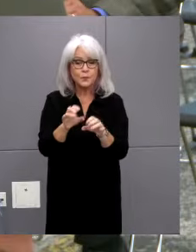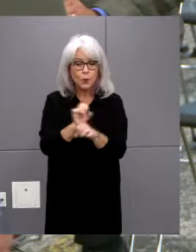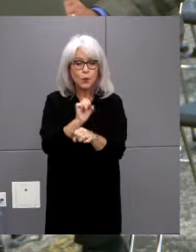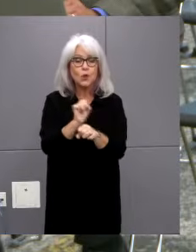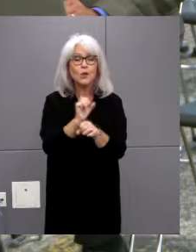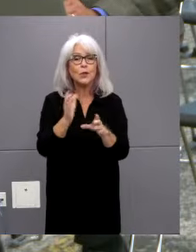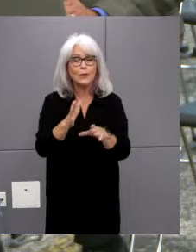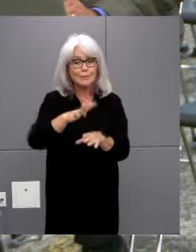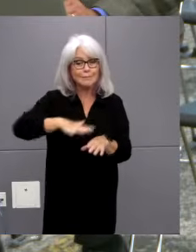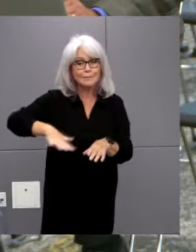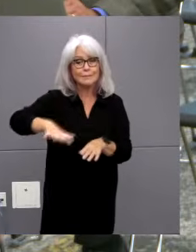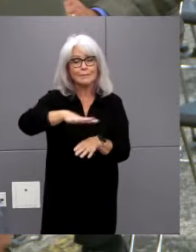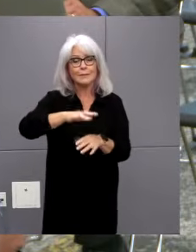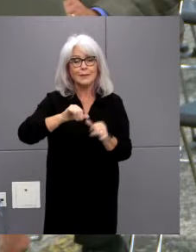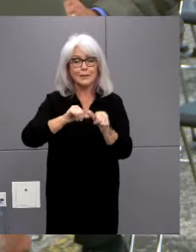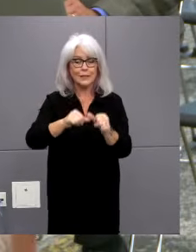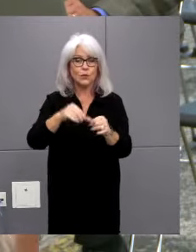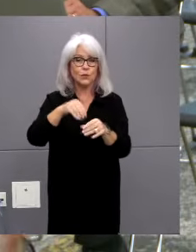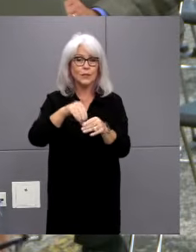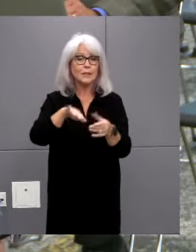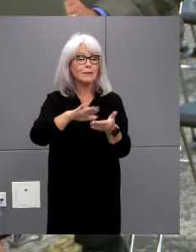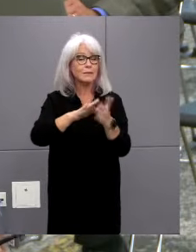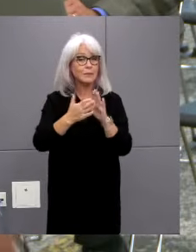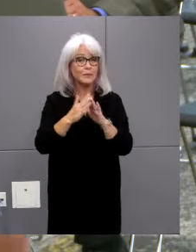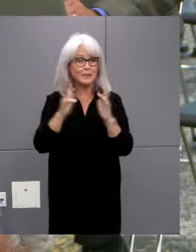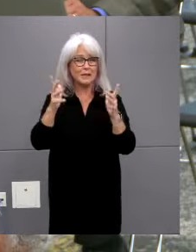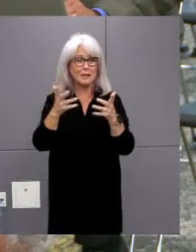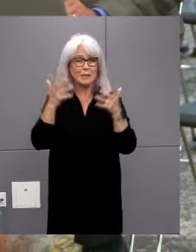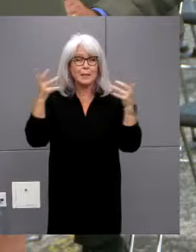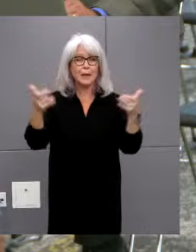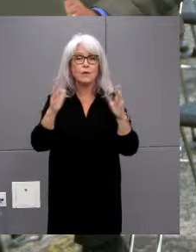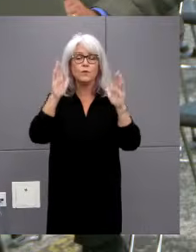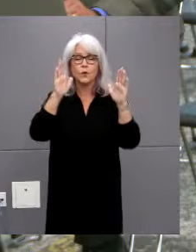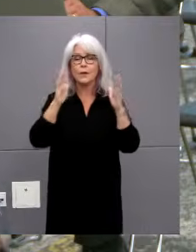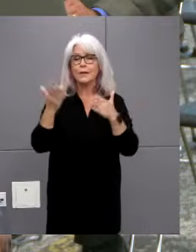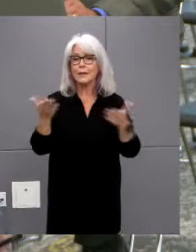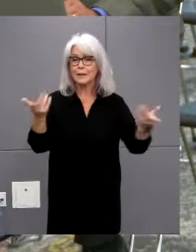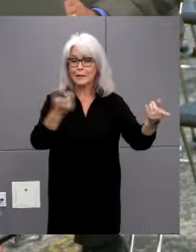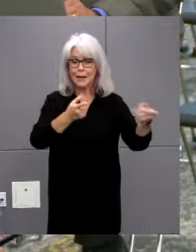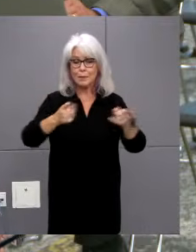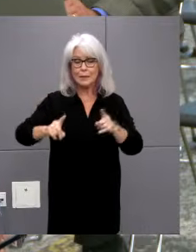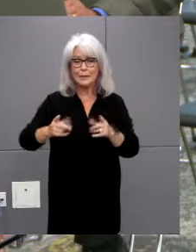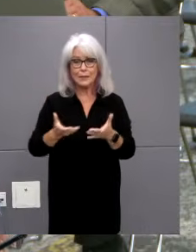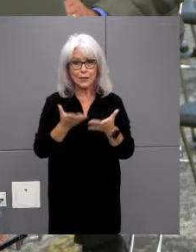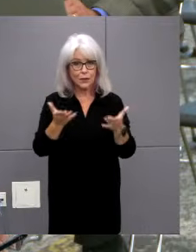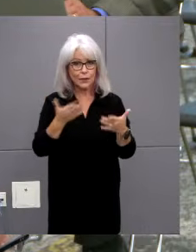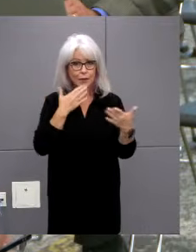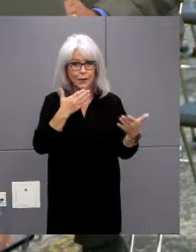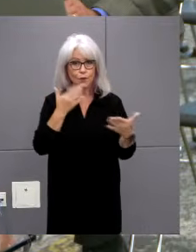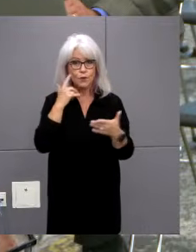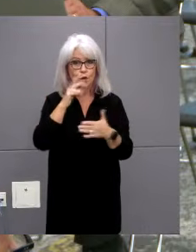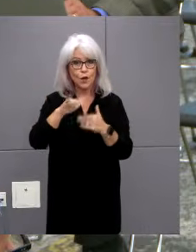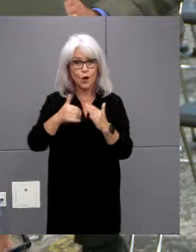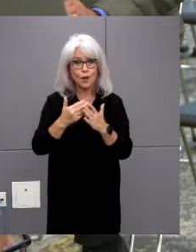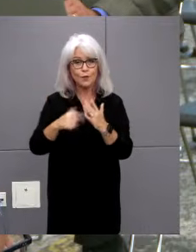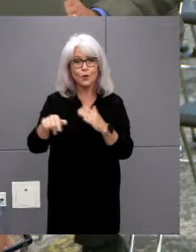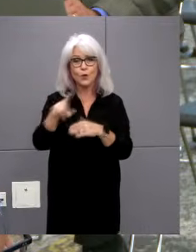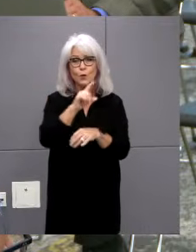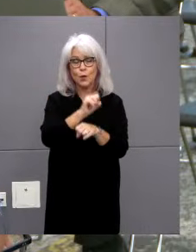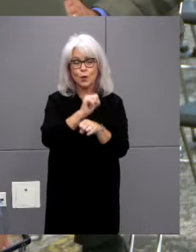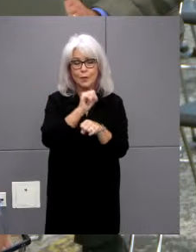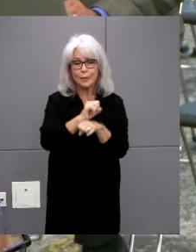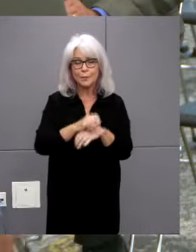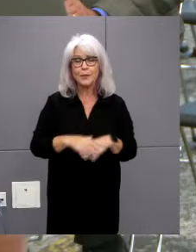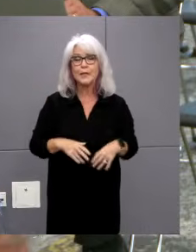workers in this community and continue to grow it. So clearly a lot of great things are happening here, and I want to thank you for all your work as a board. Lastly,